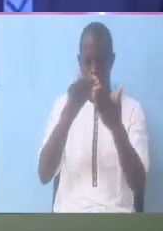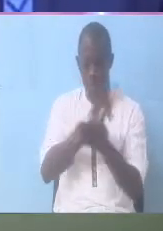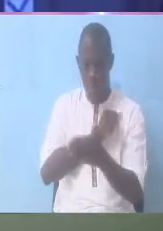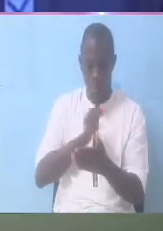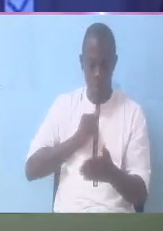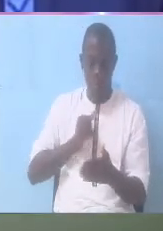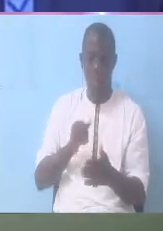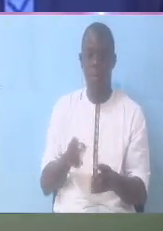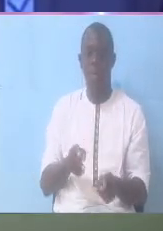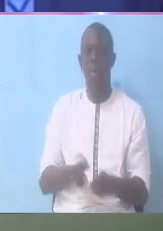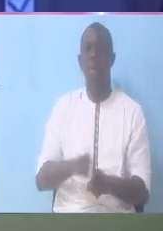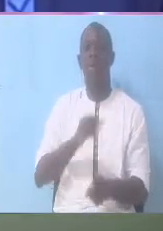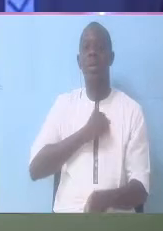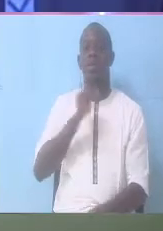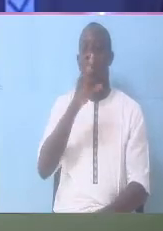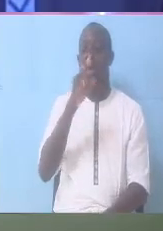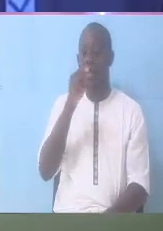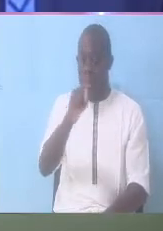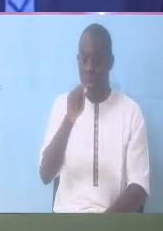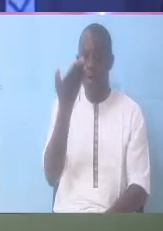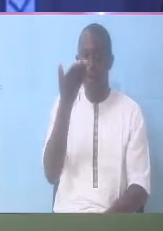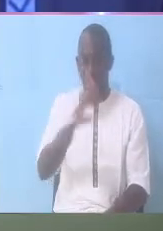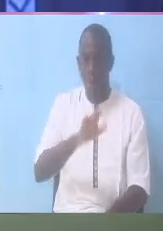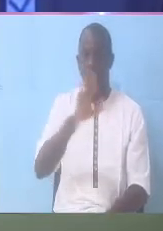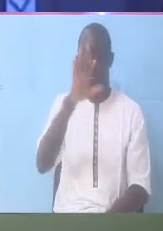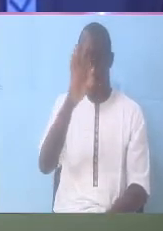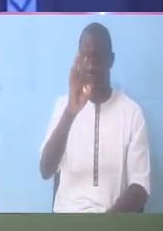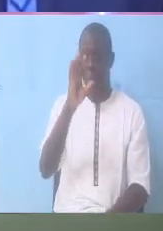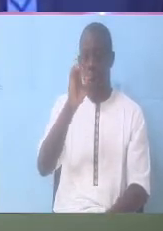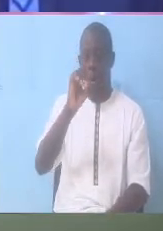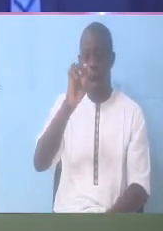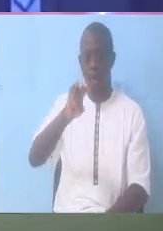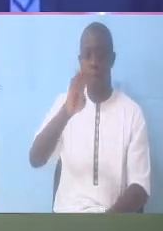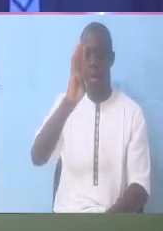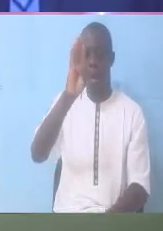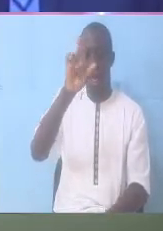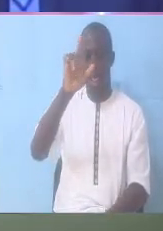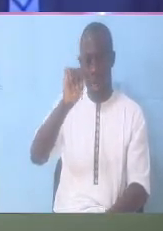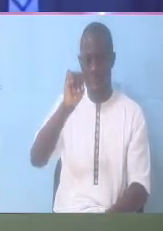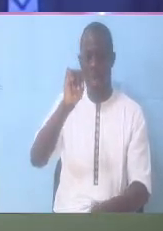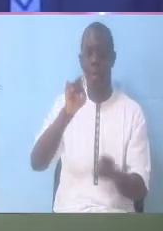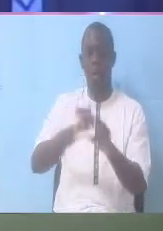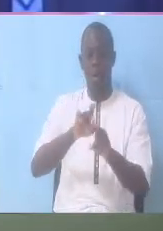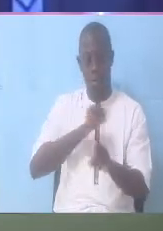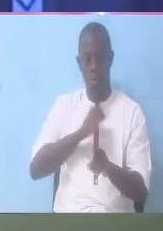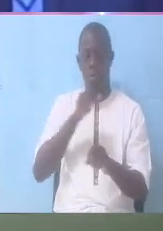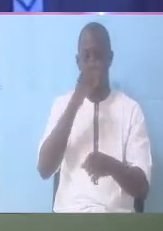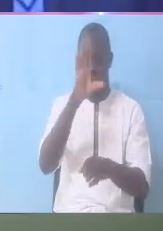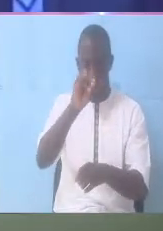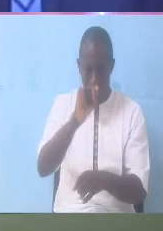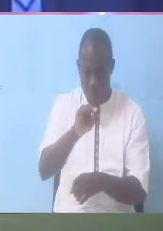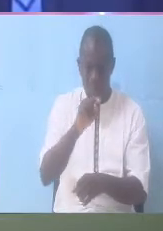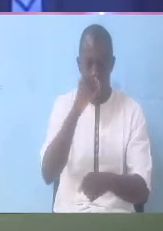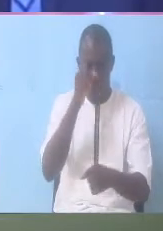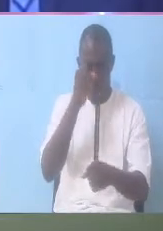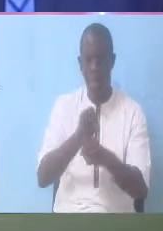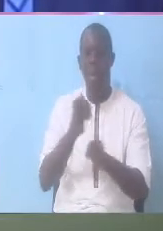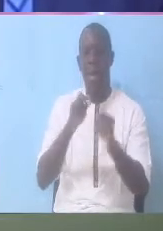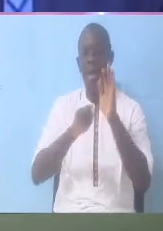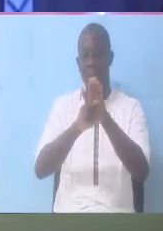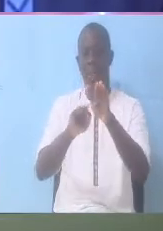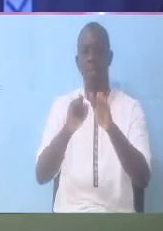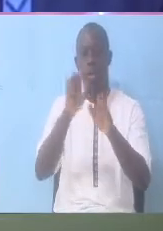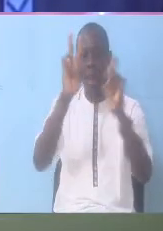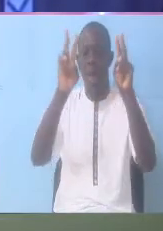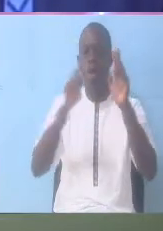well, this is from Tumbul's word. He said you have to make sure Jammeh set an example. But I will come in detail. Bari de Tumbul fangola kumakangol lo